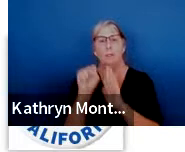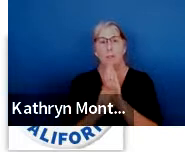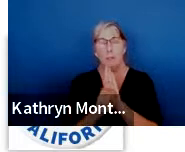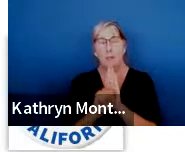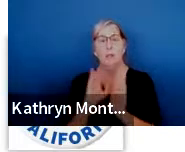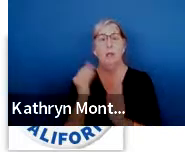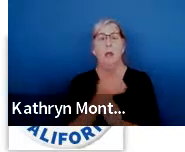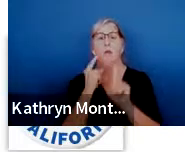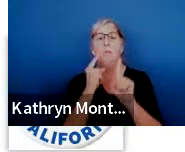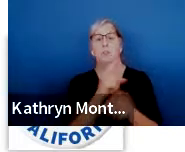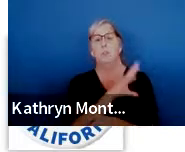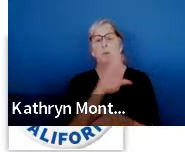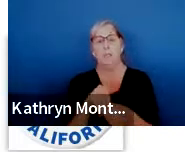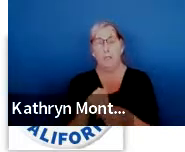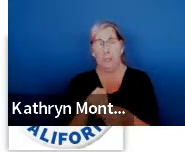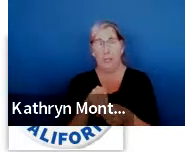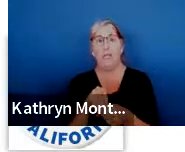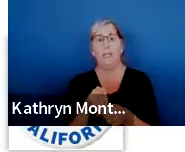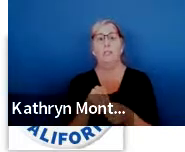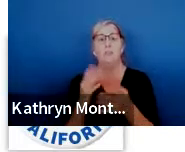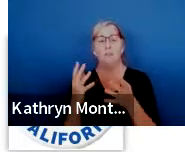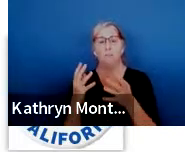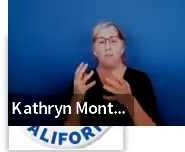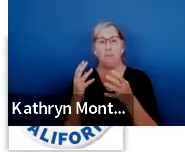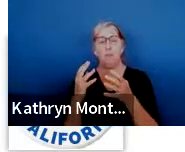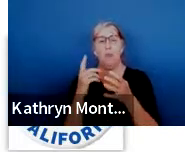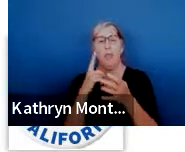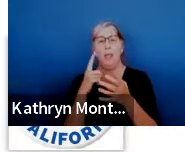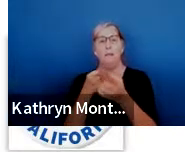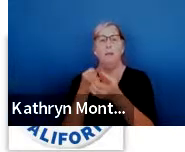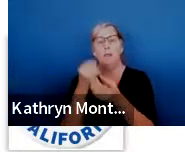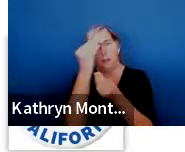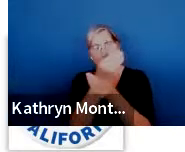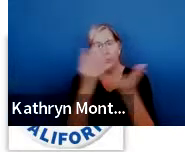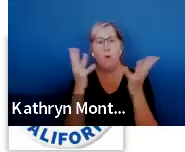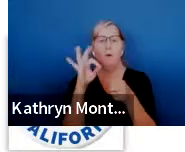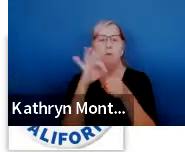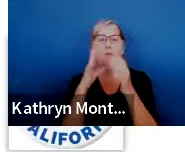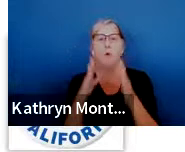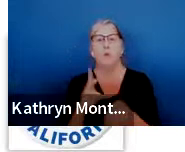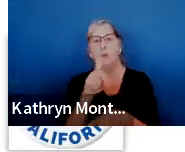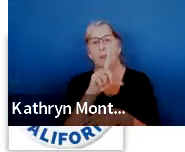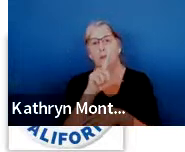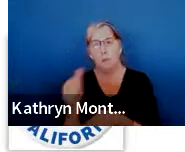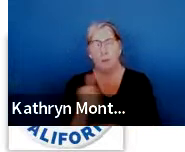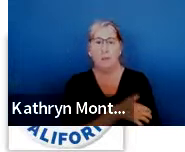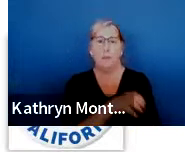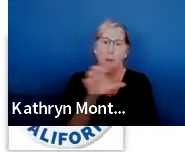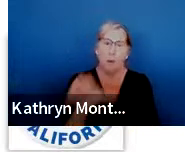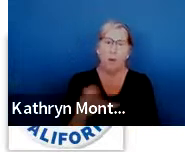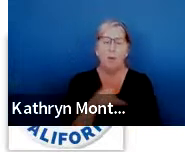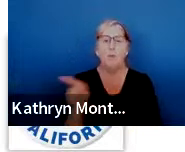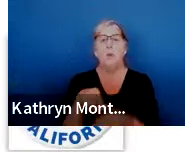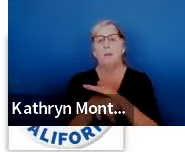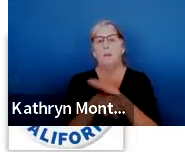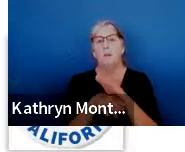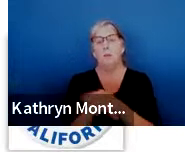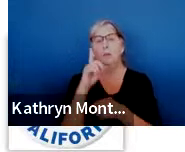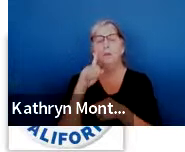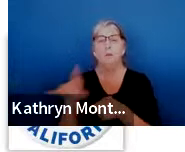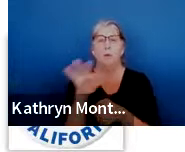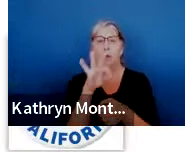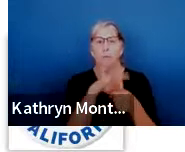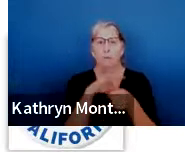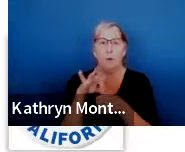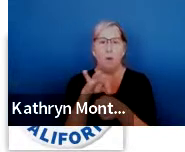mission is to engage and inform voters with disabilities and empower members of our community to facilitate access to voting for ourselves and our